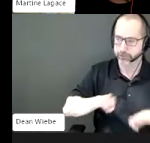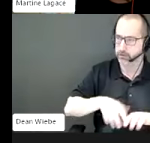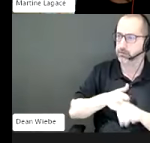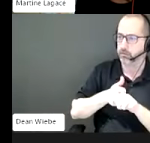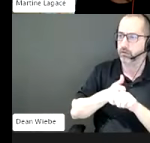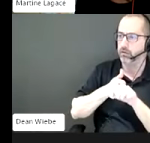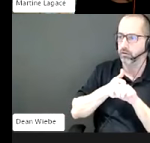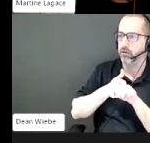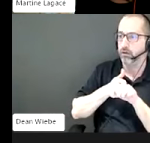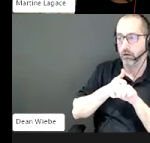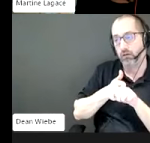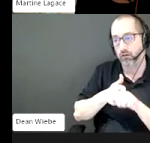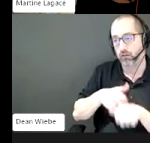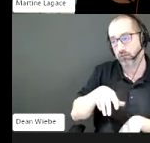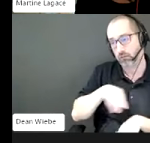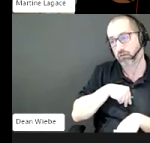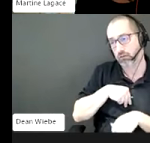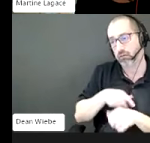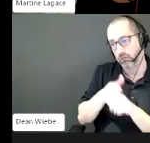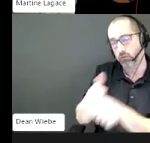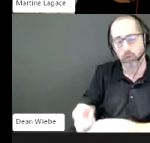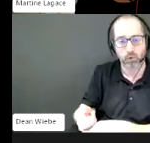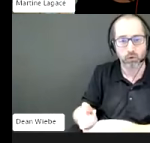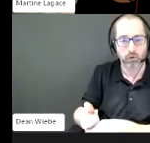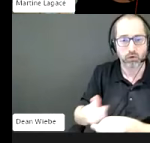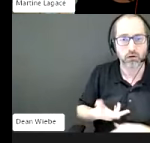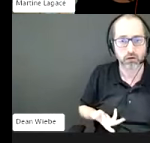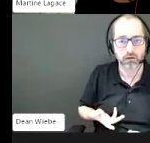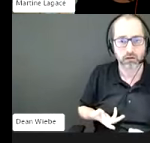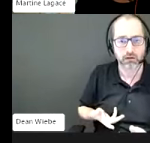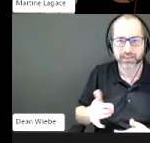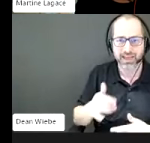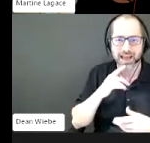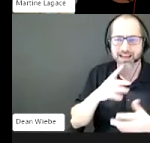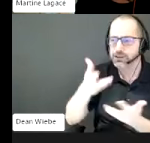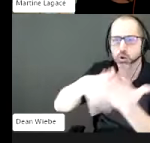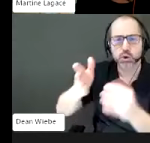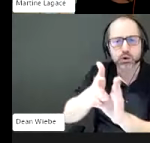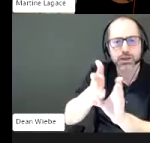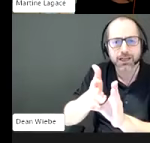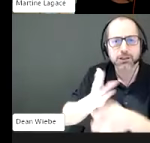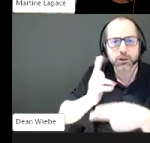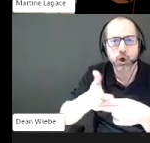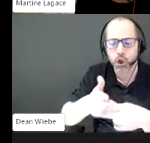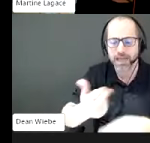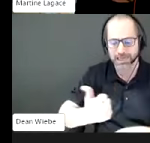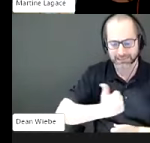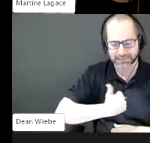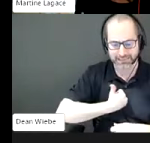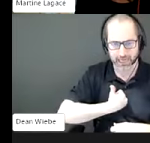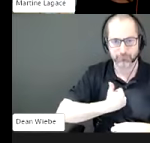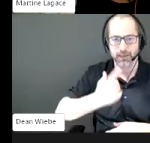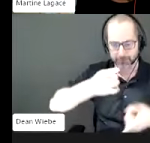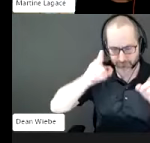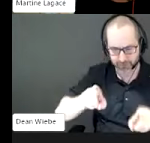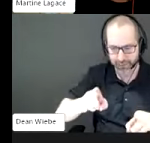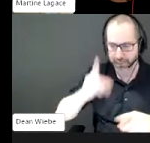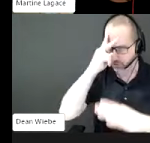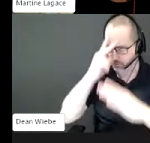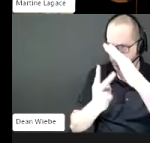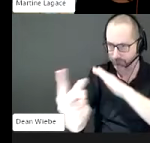these stereotypes, which is a phenomenon that is called in social psychology the self-fulfilling prophecy. If you tell an